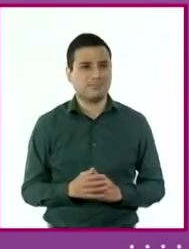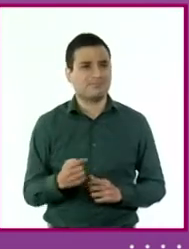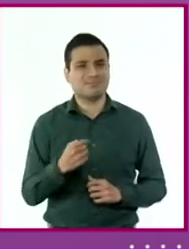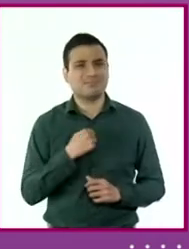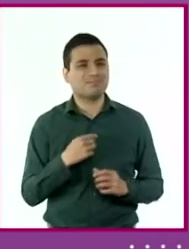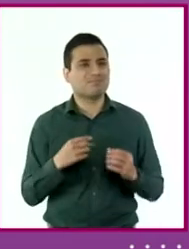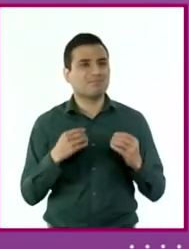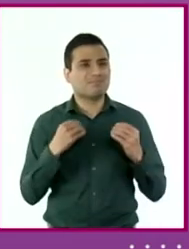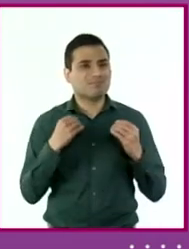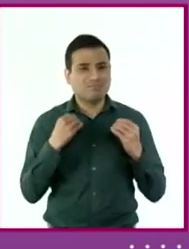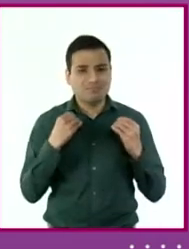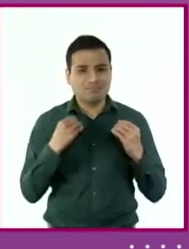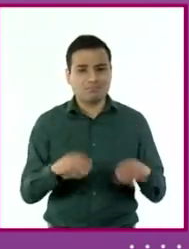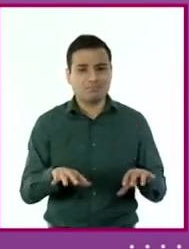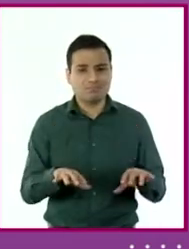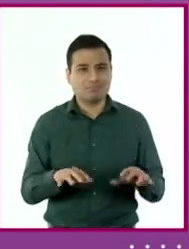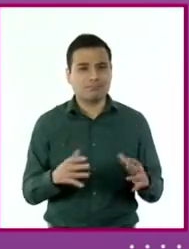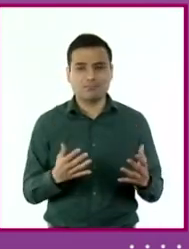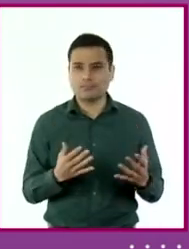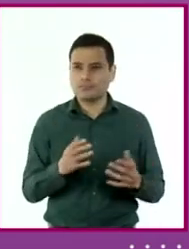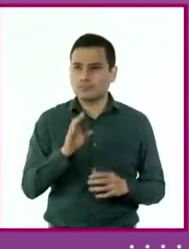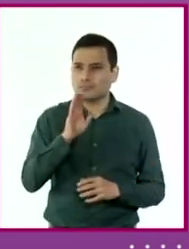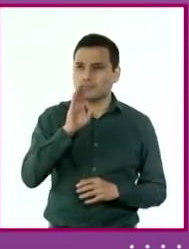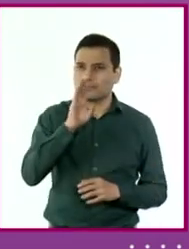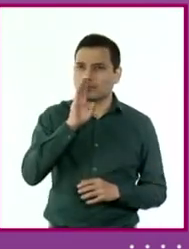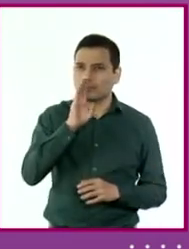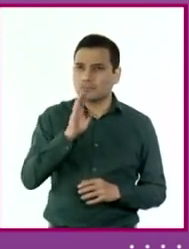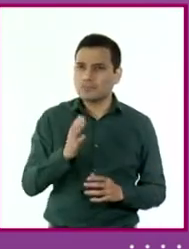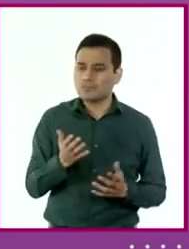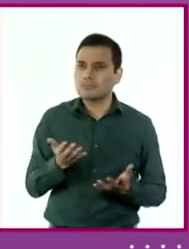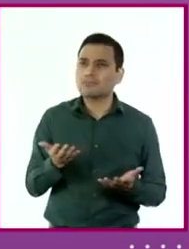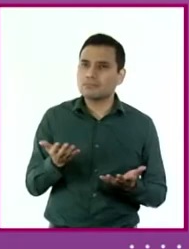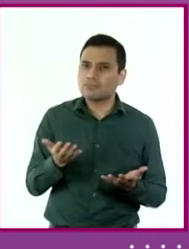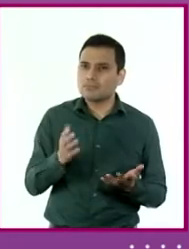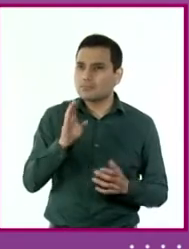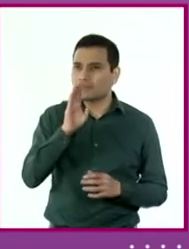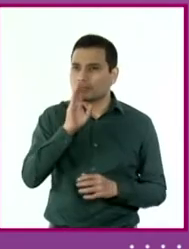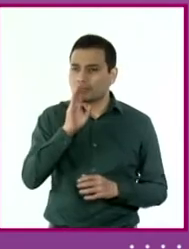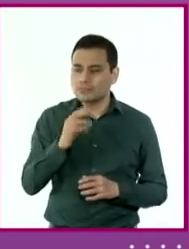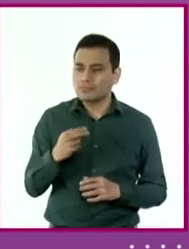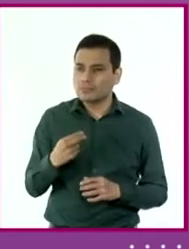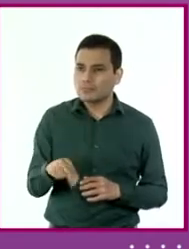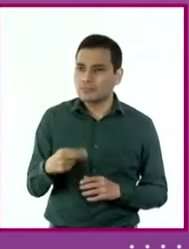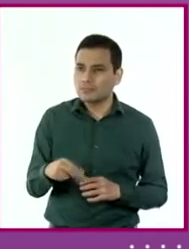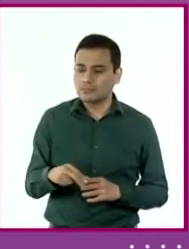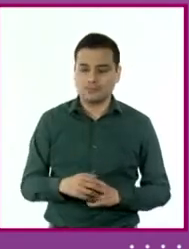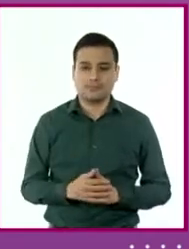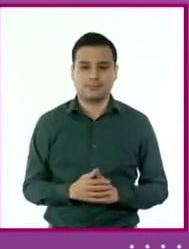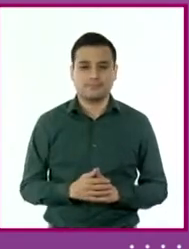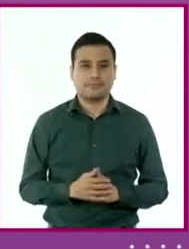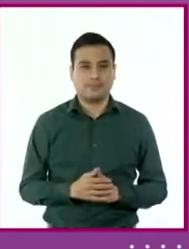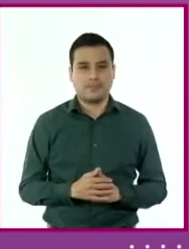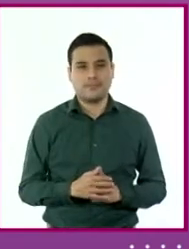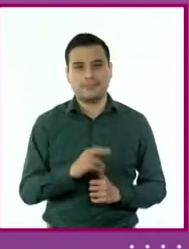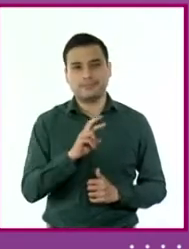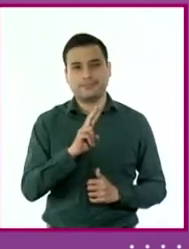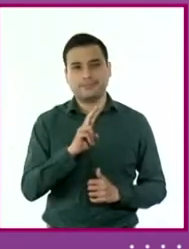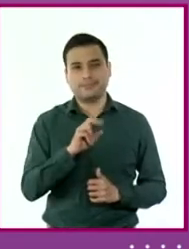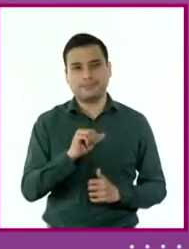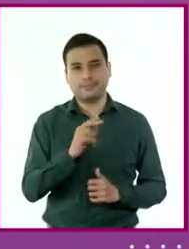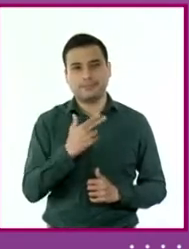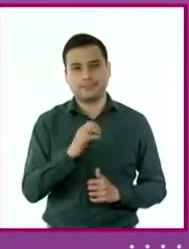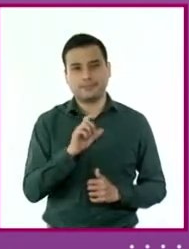lost. Your mother? What's your mother's name? She's Rachel.